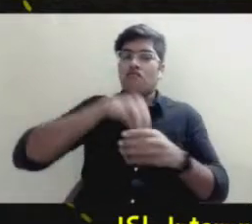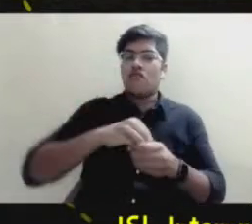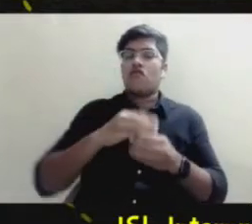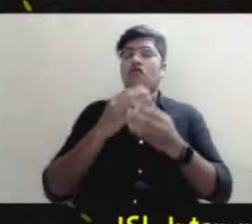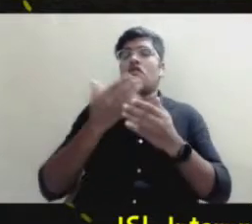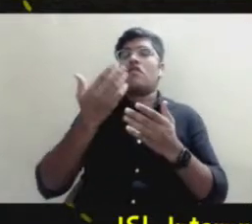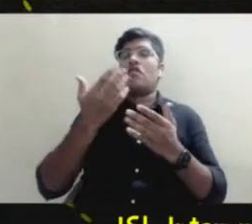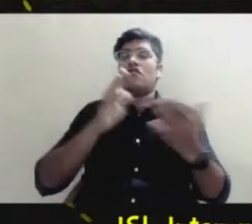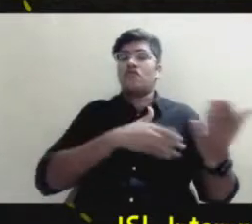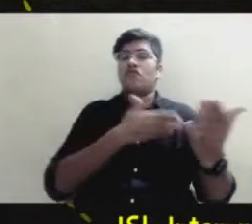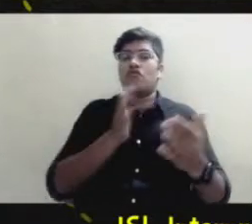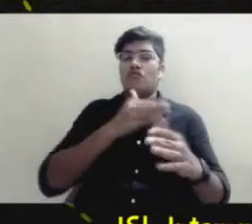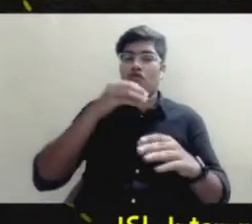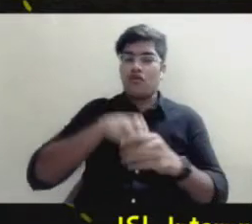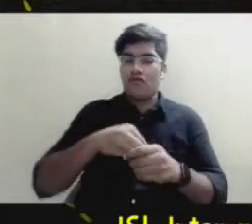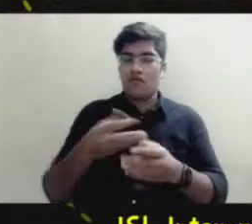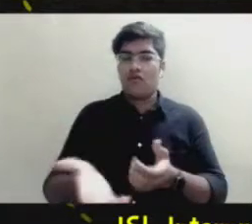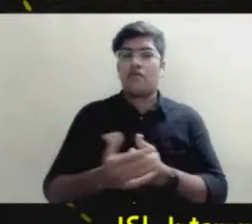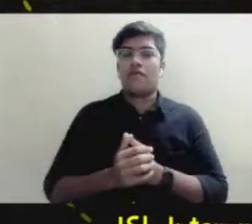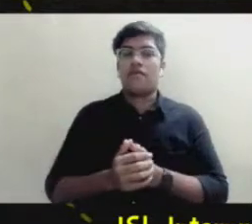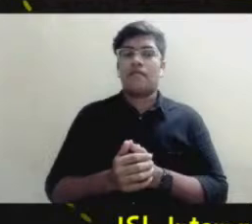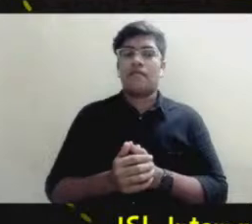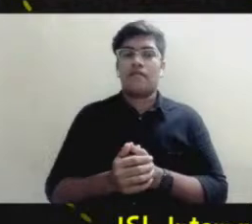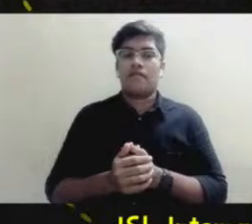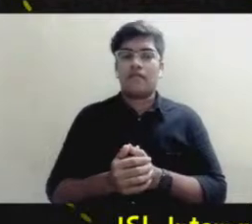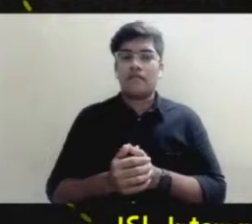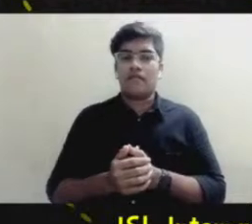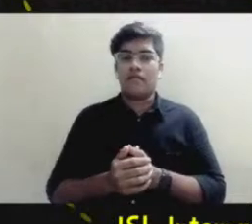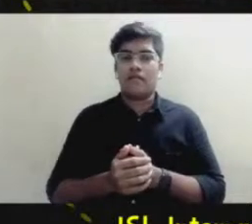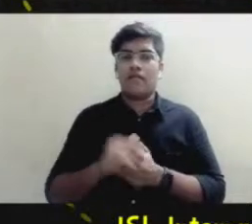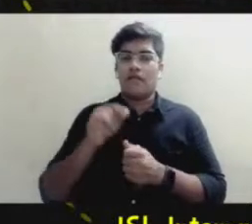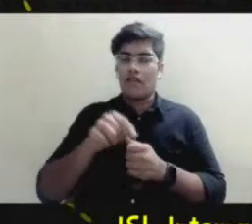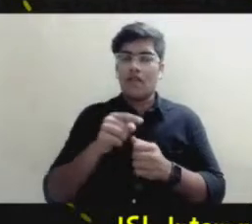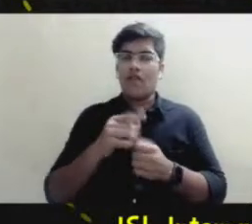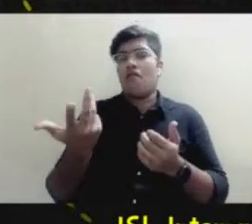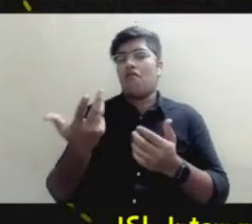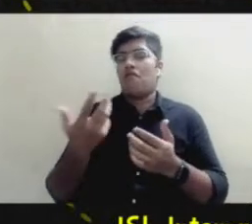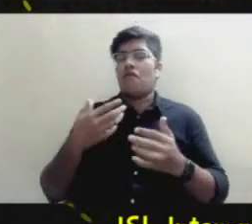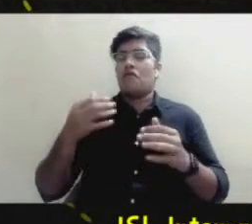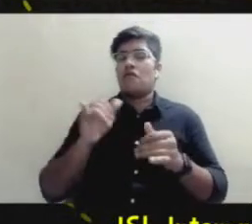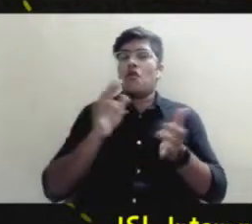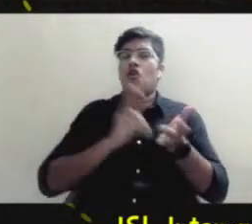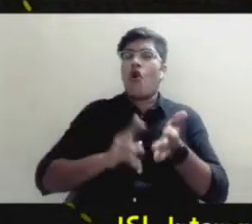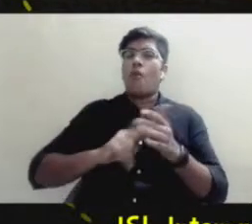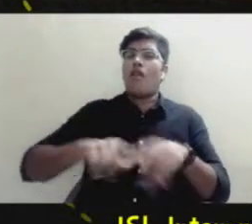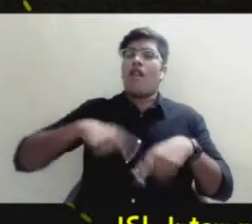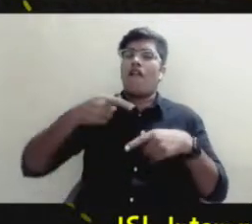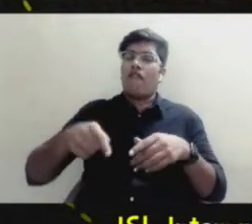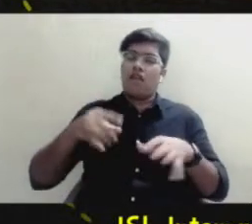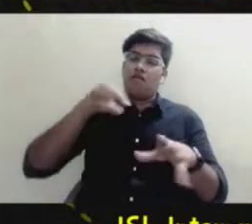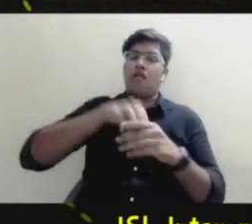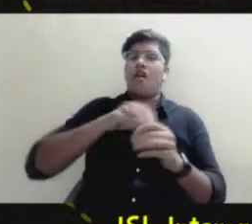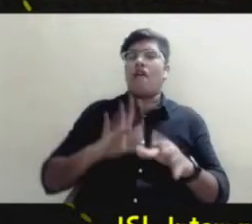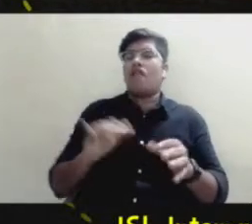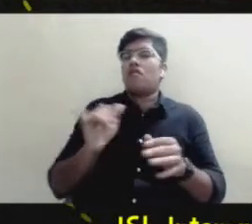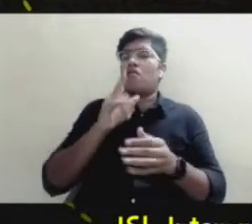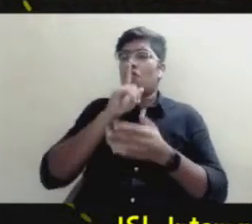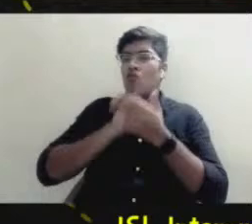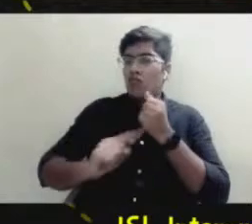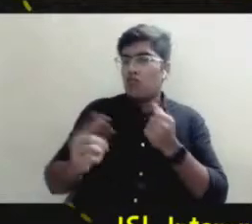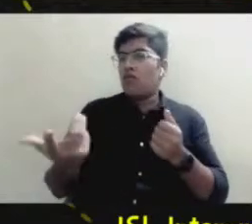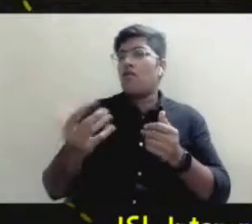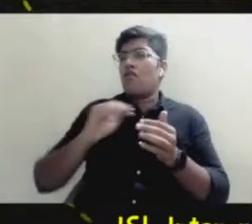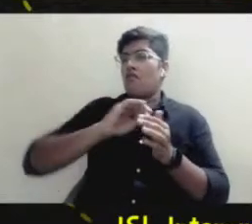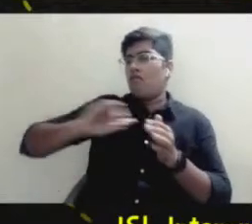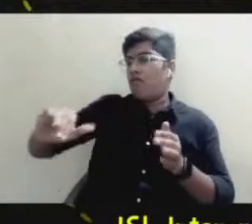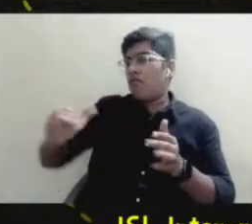kind of sexuality education in song, where you think it's a part of existence itself and not something to be kept in a separate category with an asterisk, so